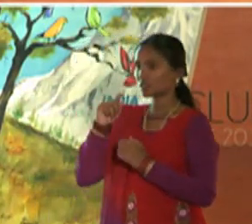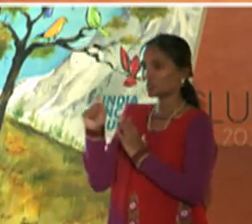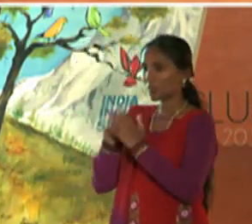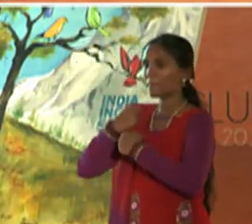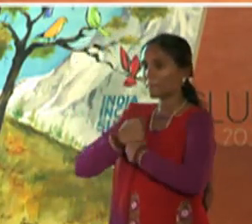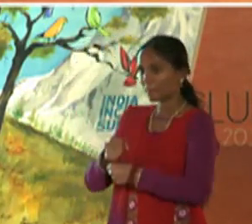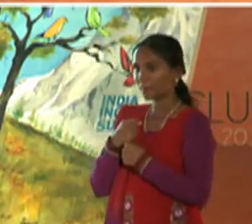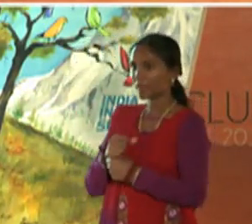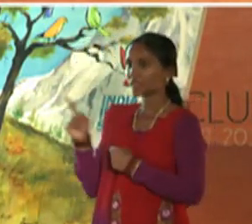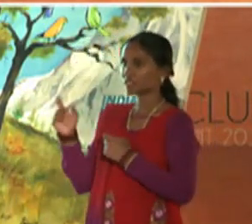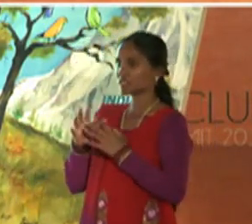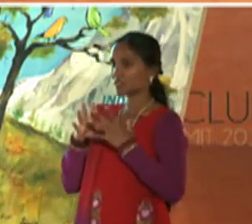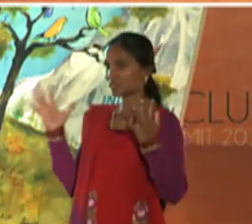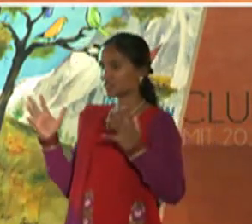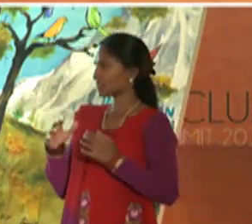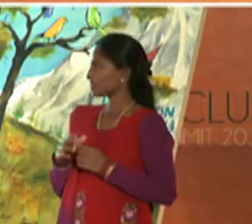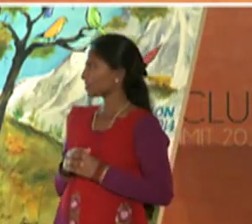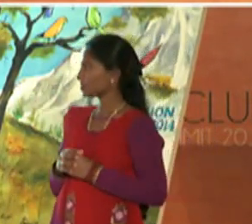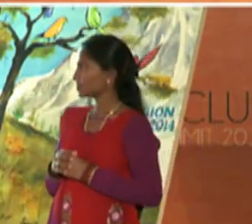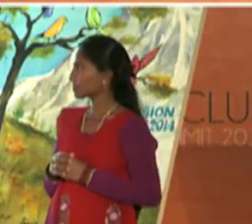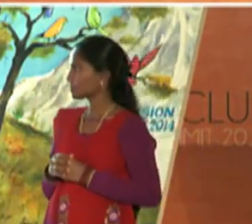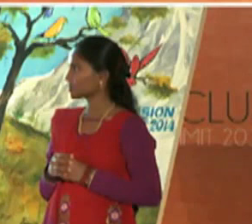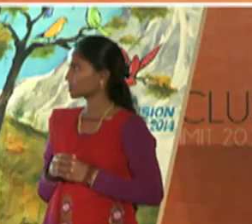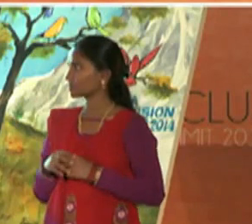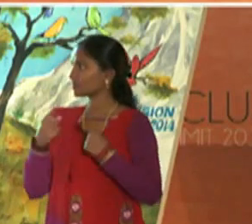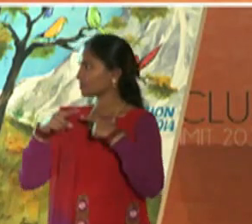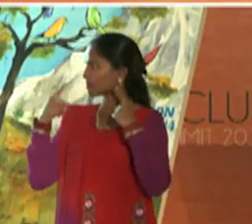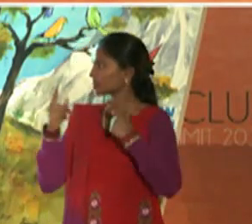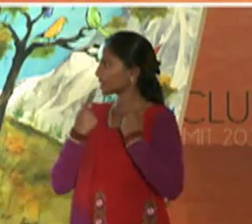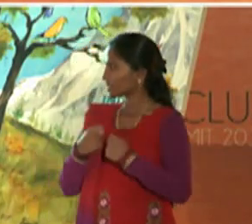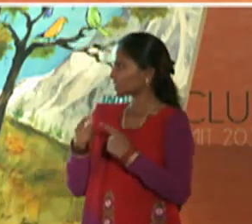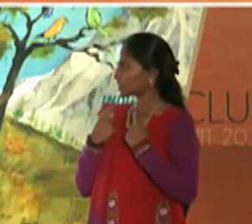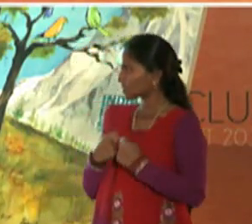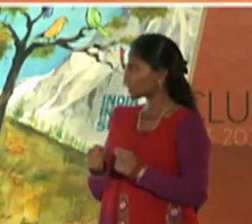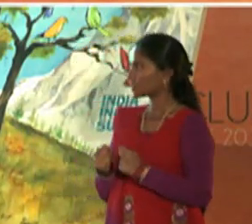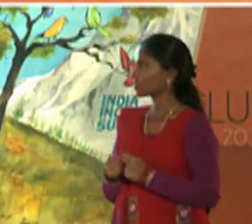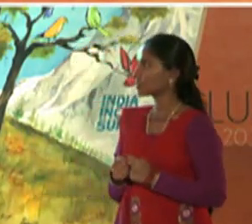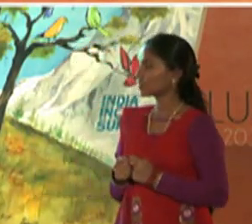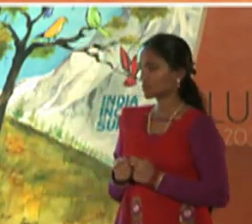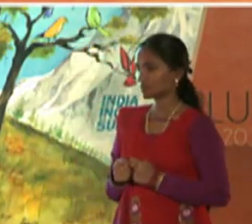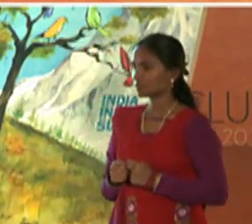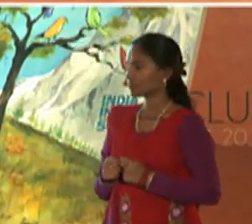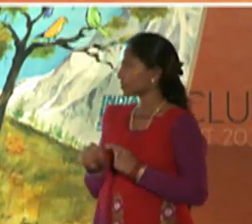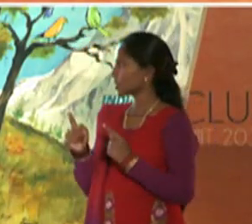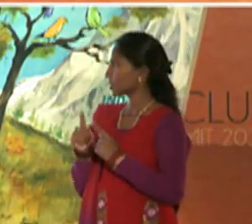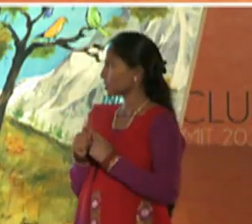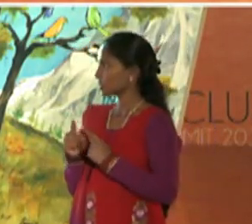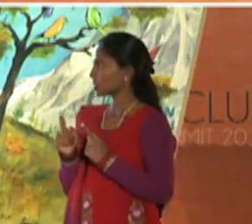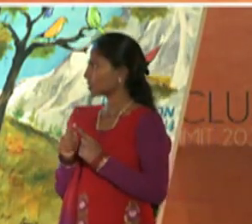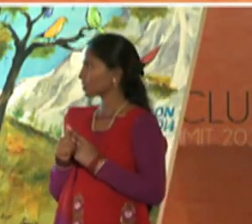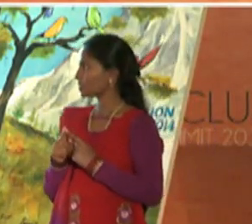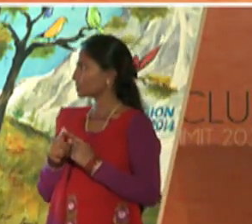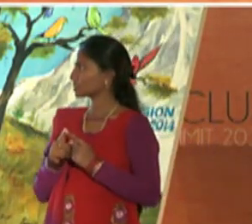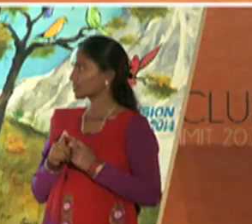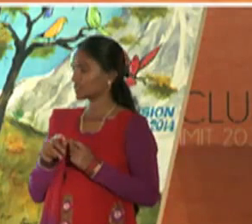made, it would have been your tear glands would have just been sucked dry, and you would have to swim your way out through a tsunami of tears from